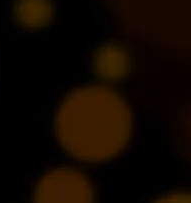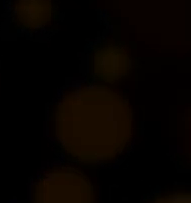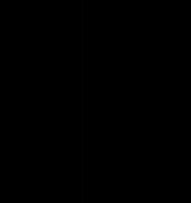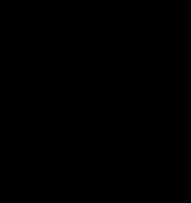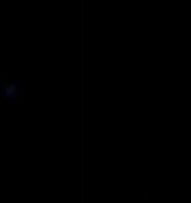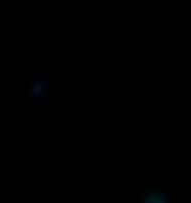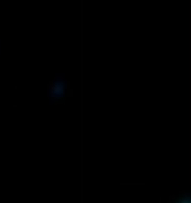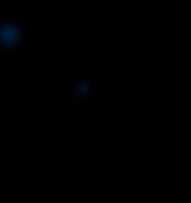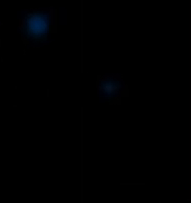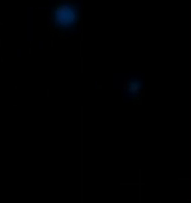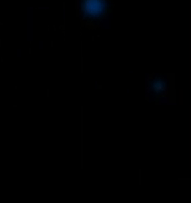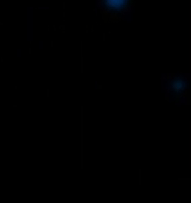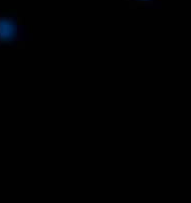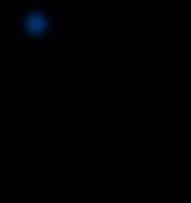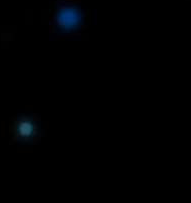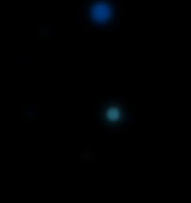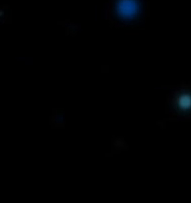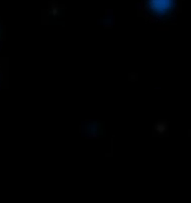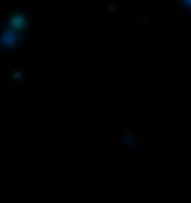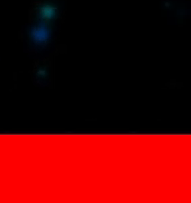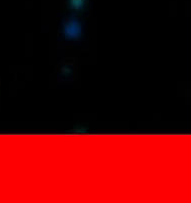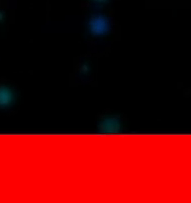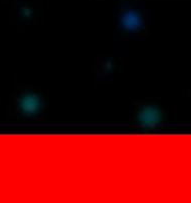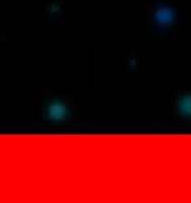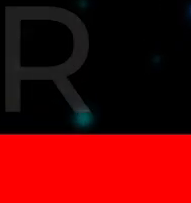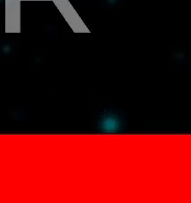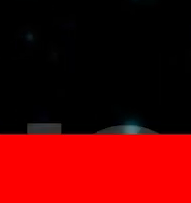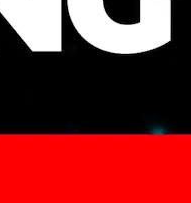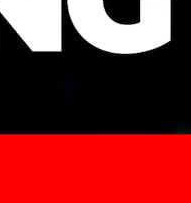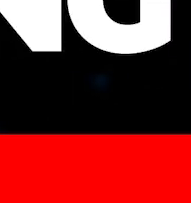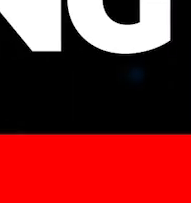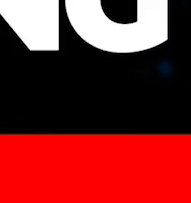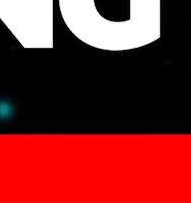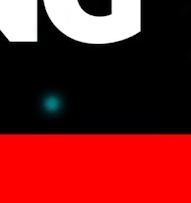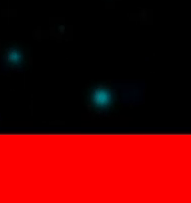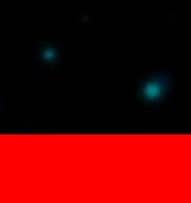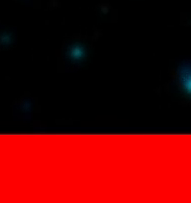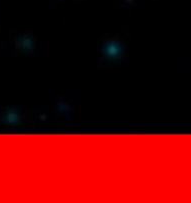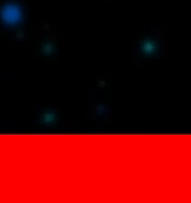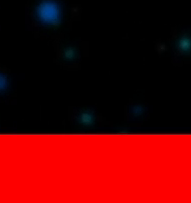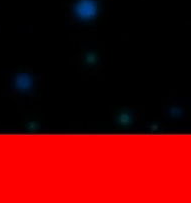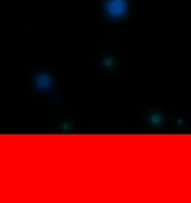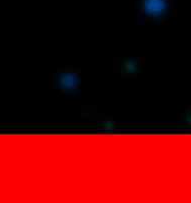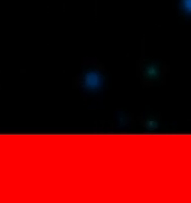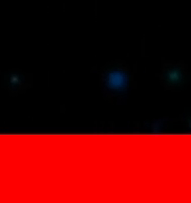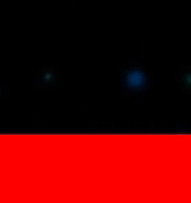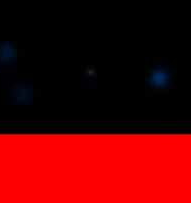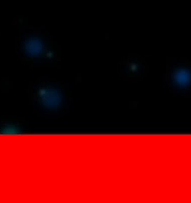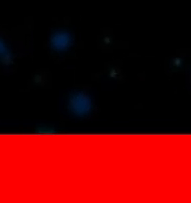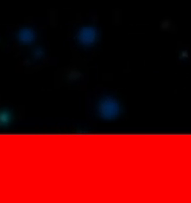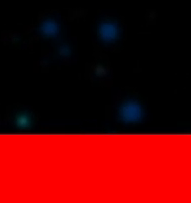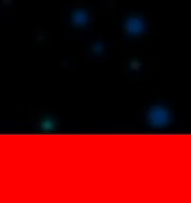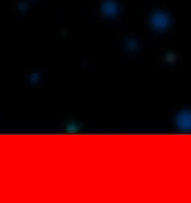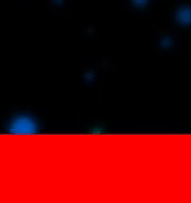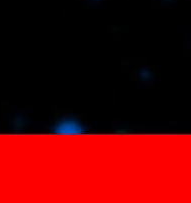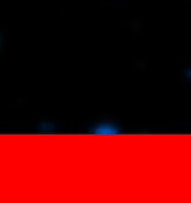God, who sees in secret, will reward you openly and abundantly. We have a common payment platform for all our giving,